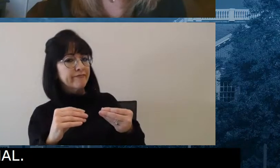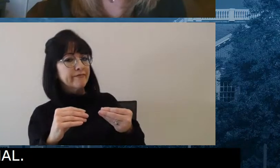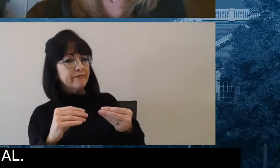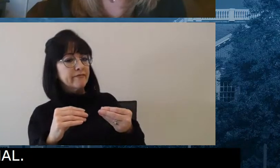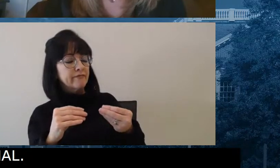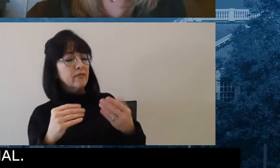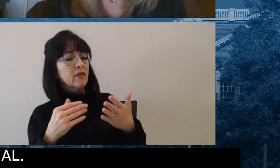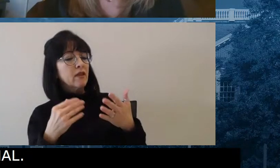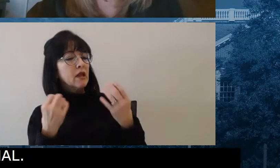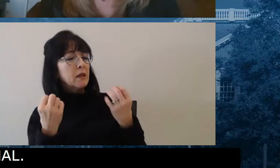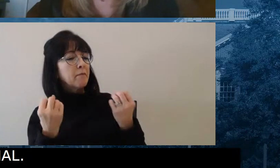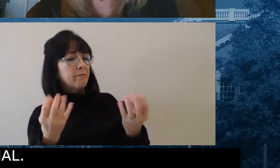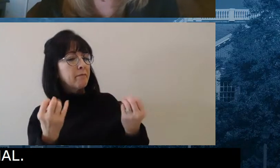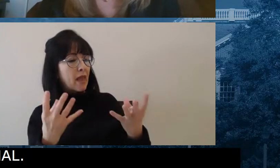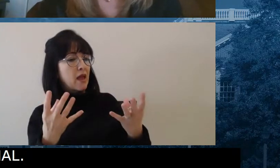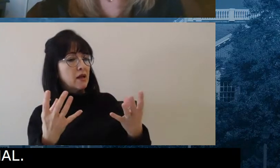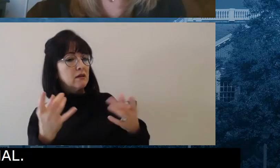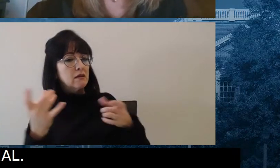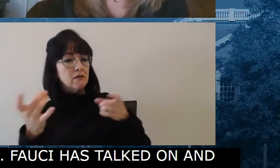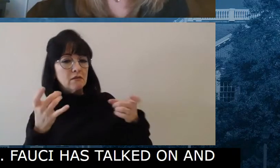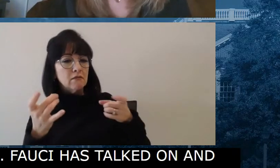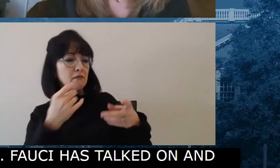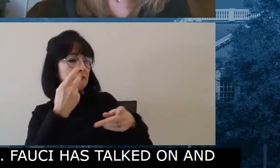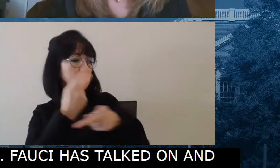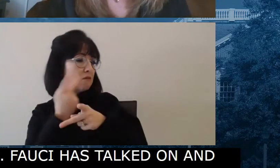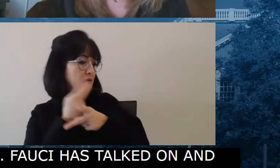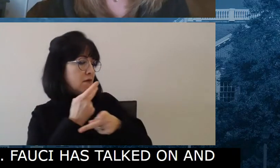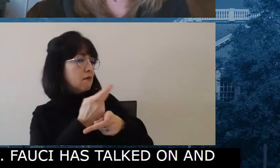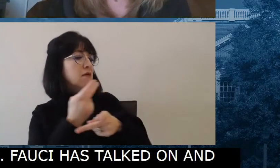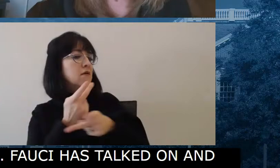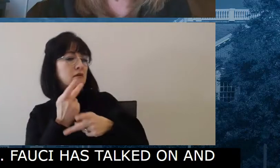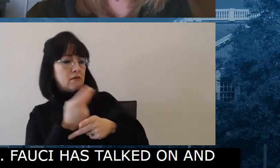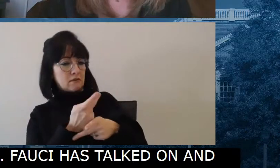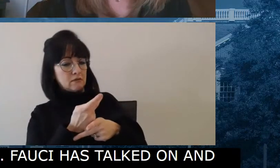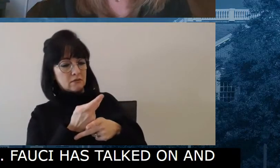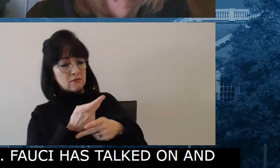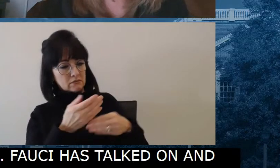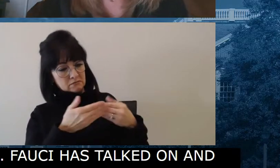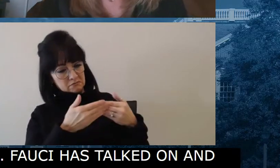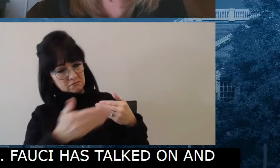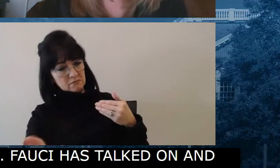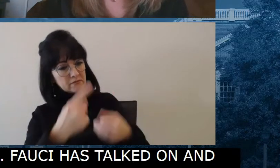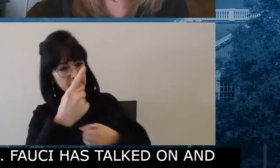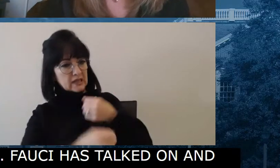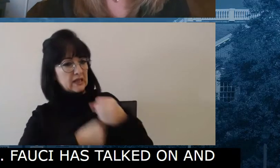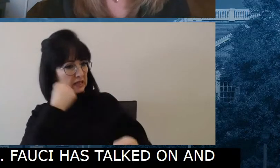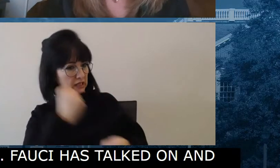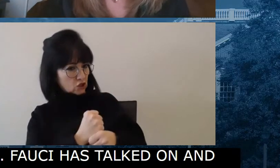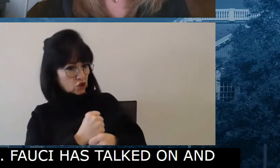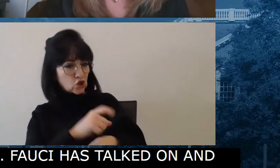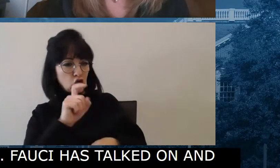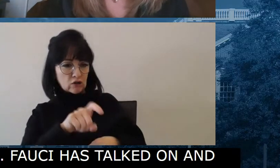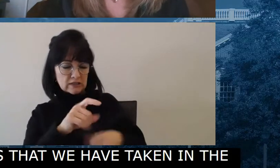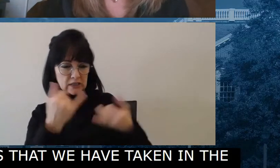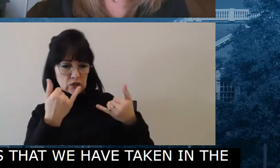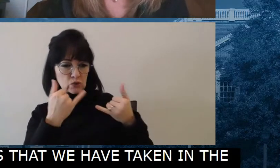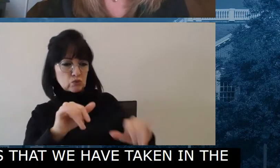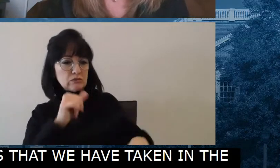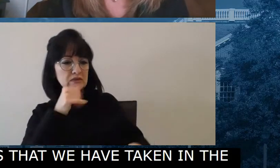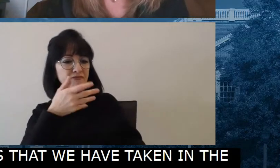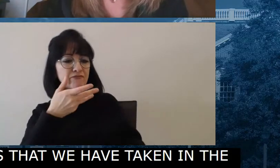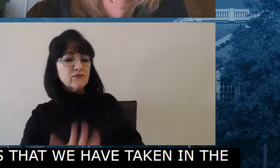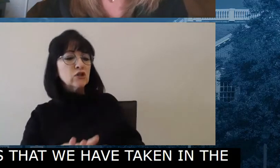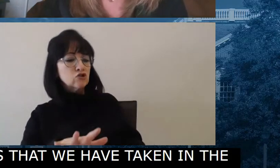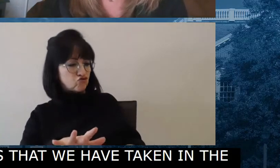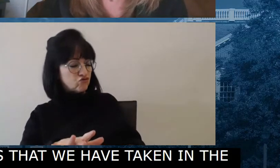taken over the past year will need to continue during a lot of this vaccine rollout and perhaps afterwards. I know it's difficult to